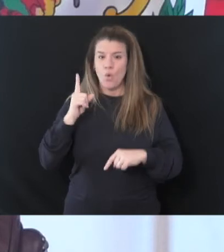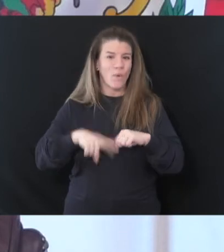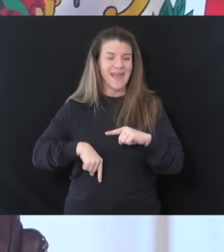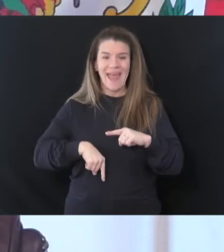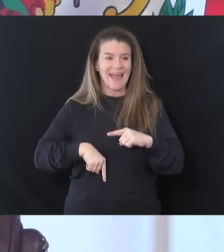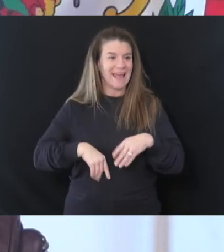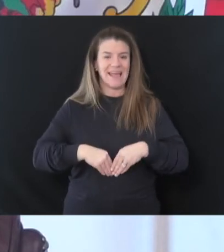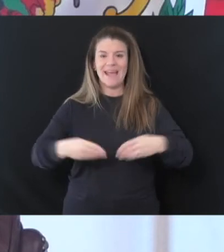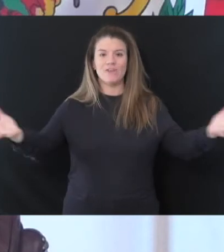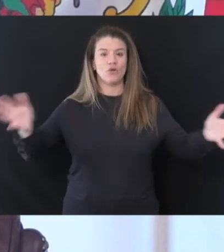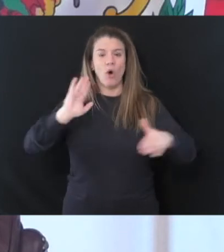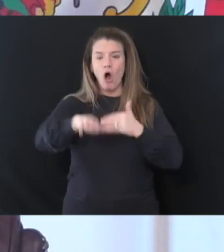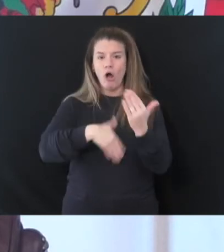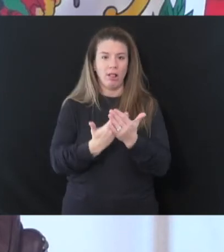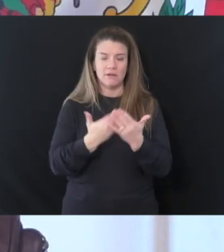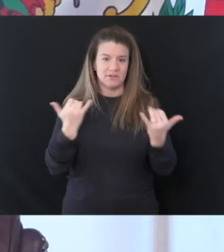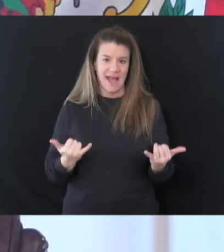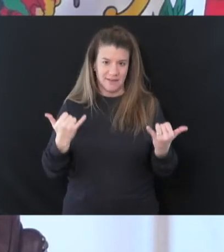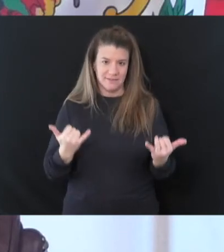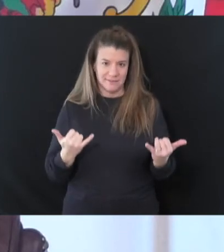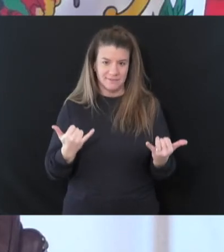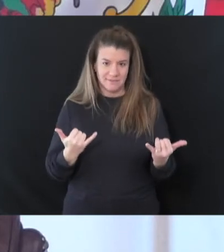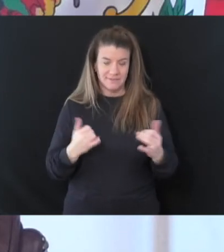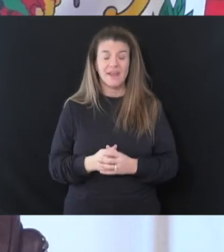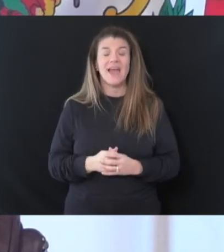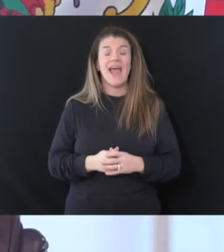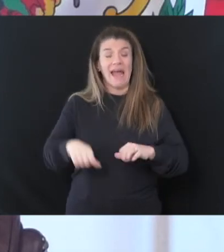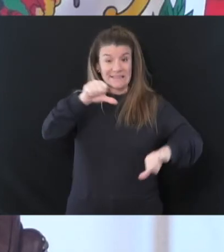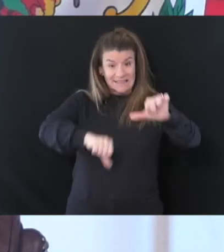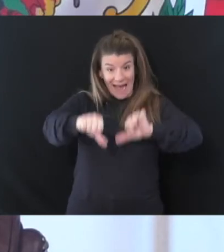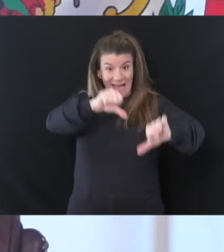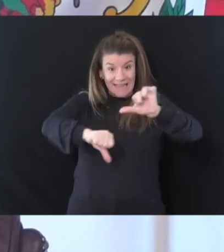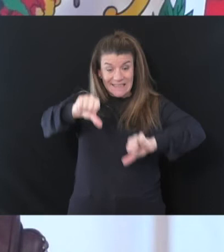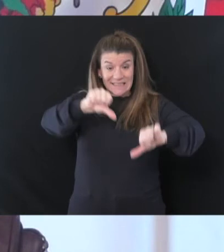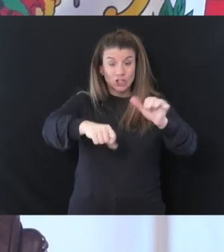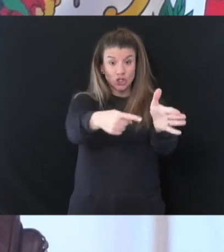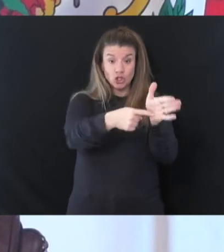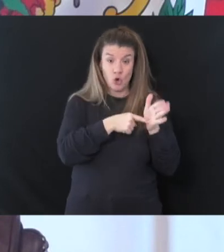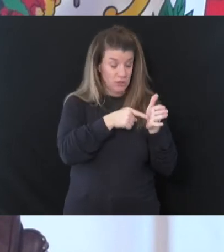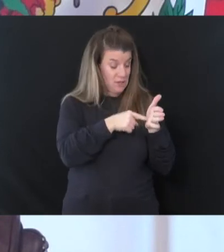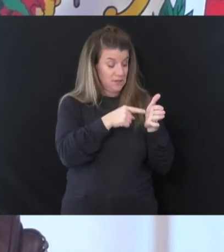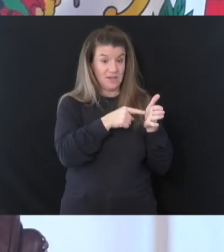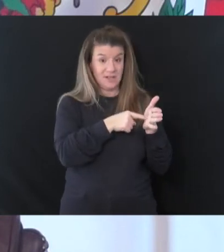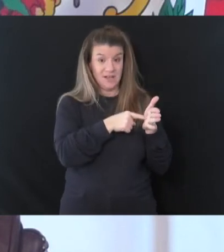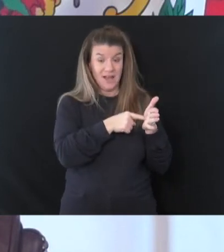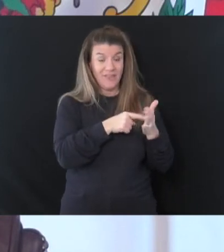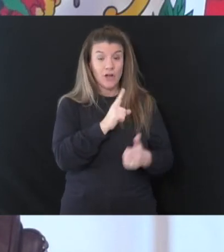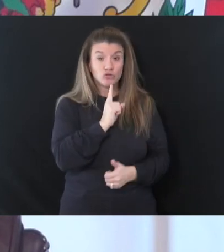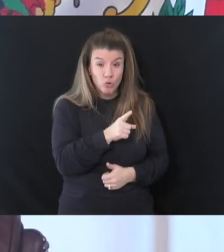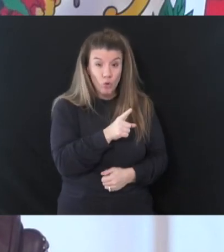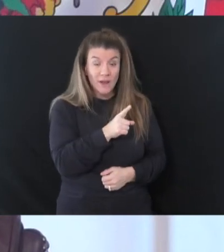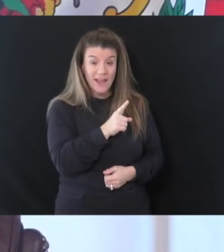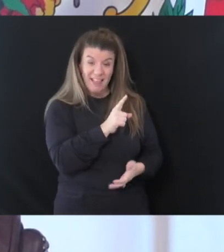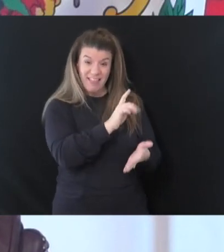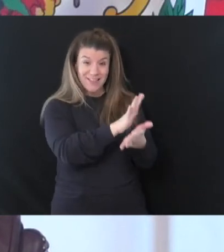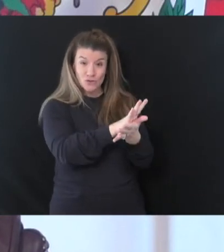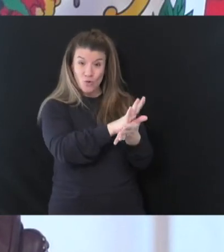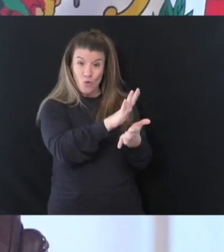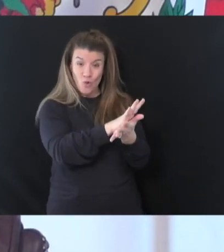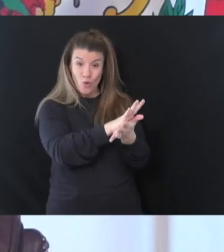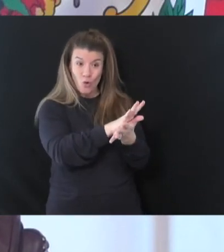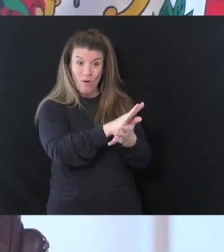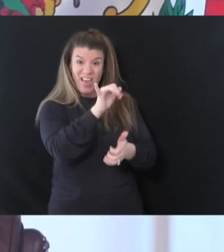everybody today. The science tells us that the school has been safe